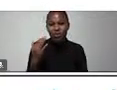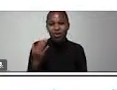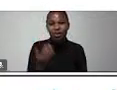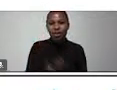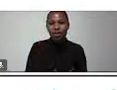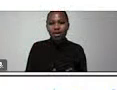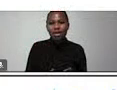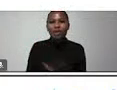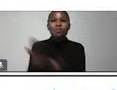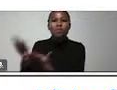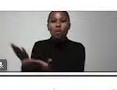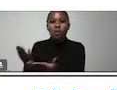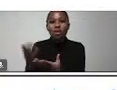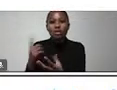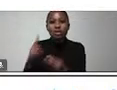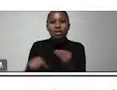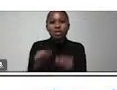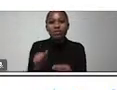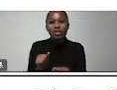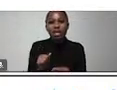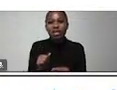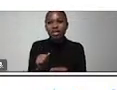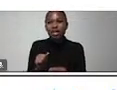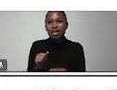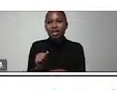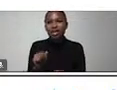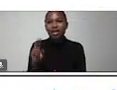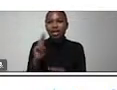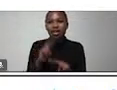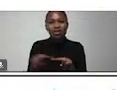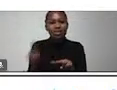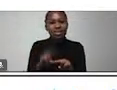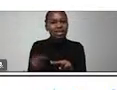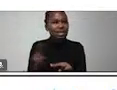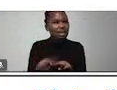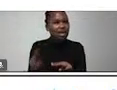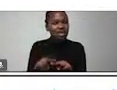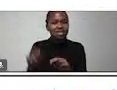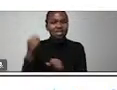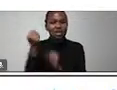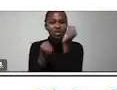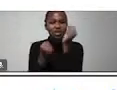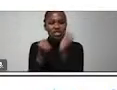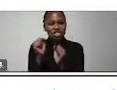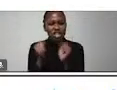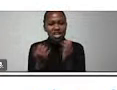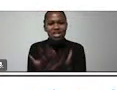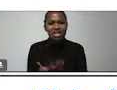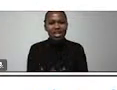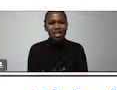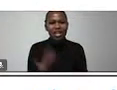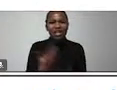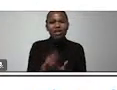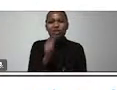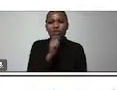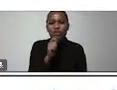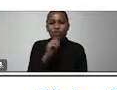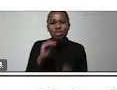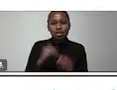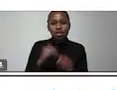like your fertilizers, machinery, and actually also some of the inputs that are also used in the